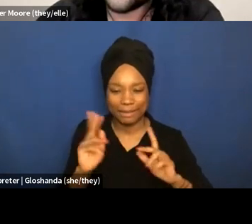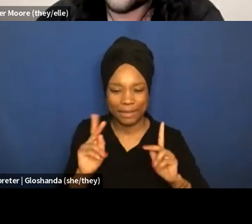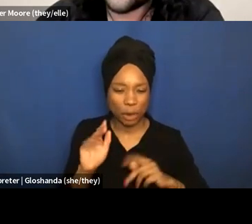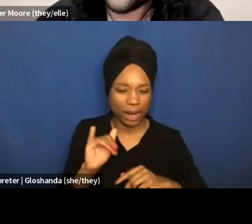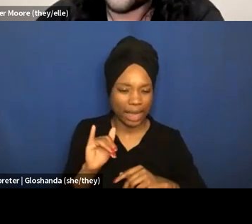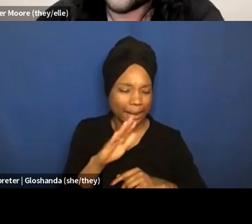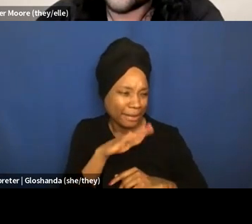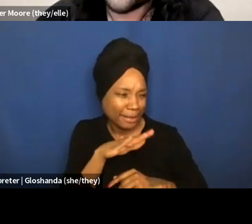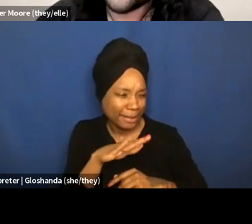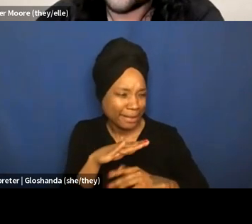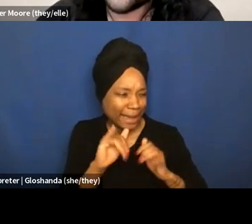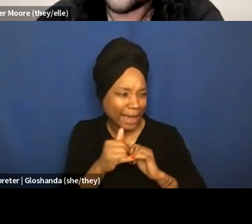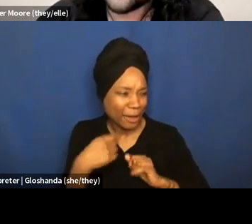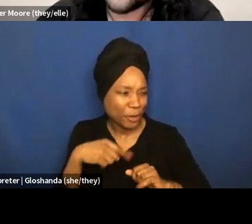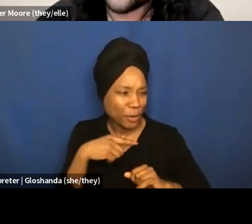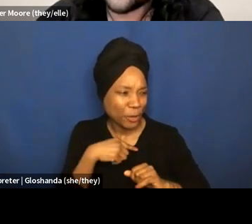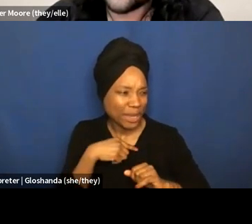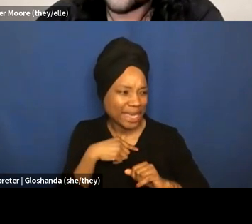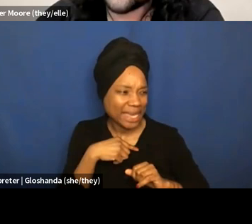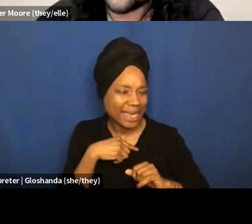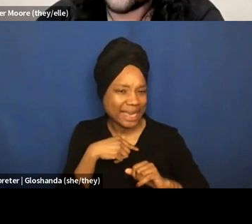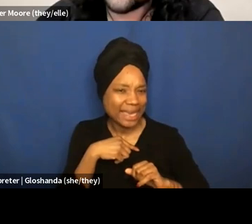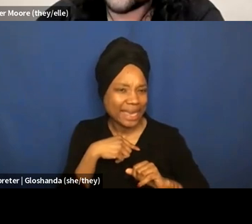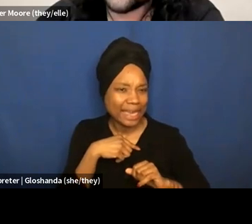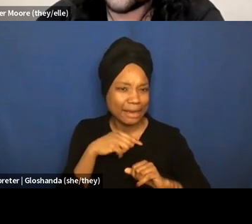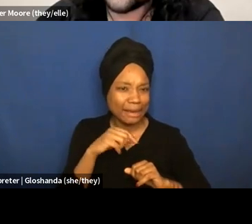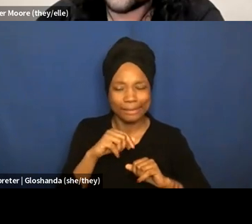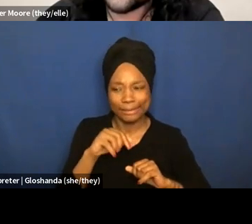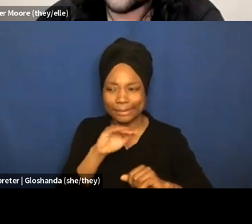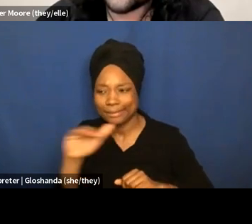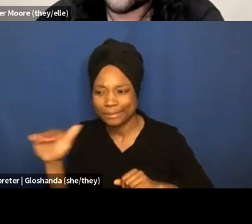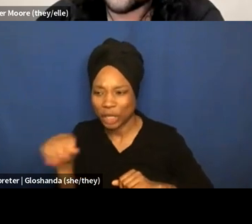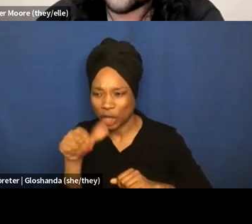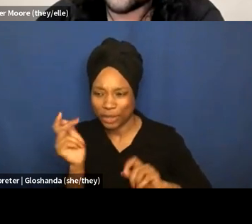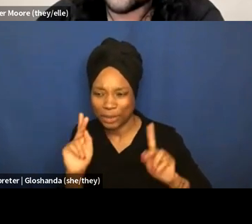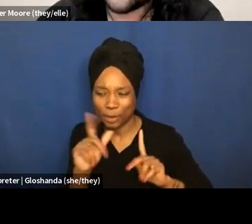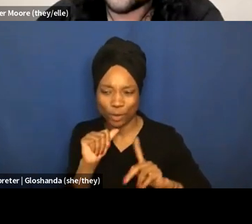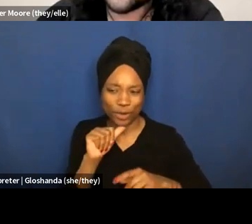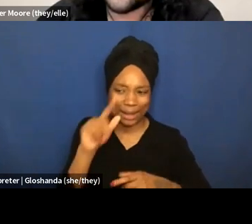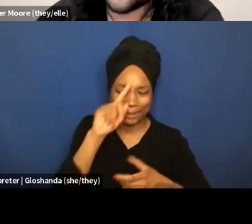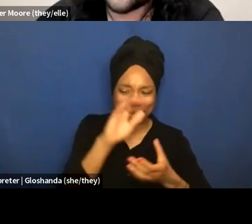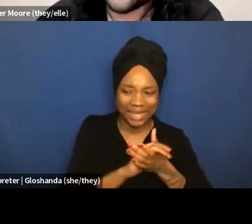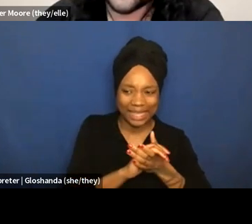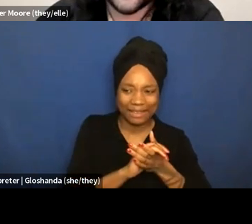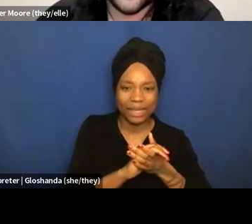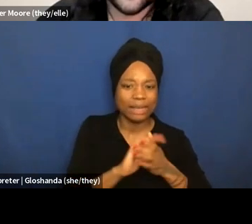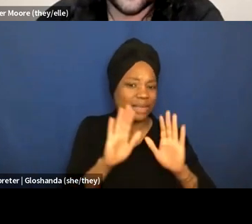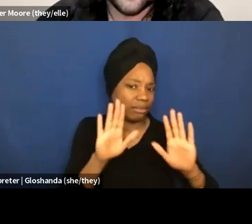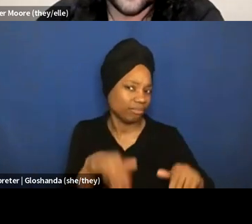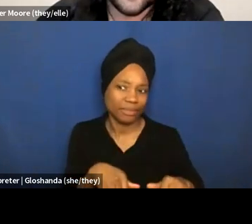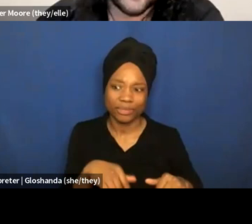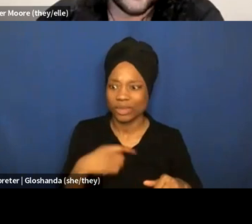the, how do we get outside the choir? How do we preach outside the choir? You know what? You know, the choir can just rock just and fine on our